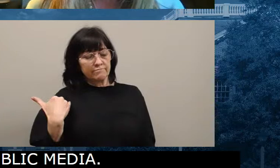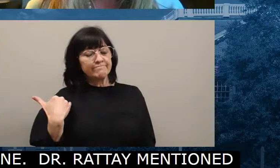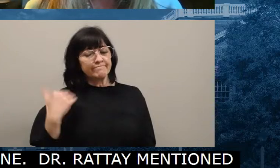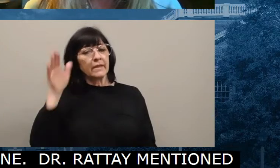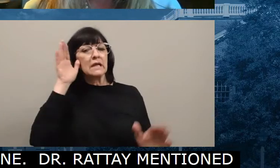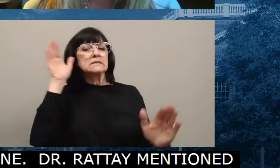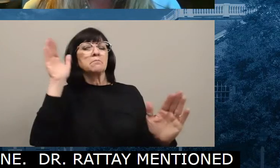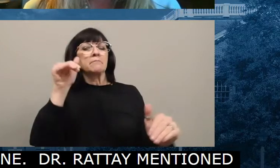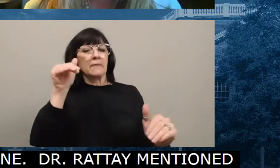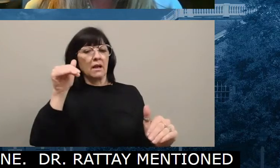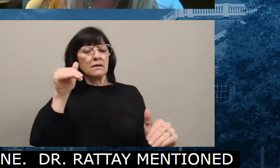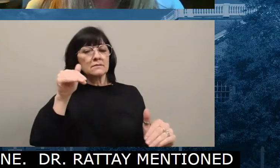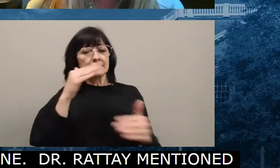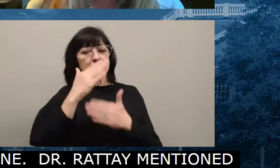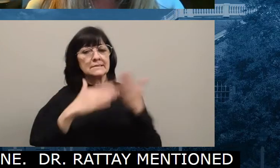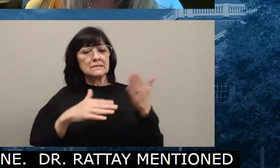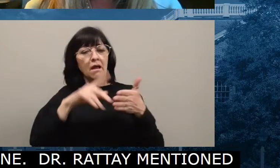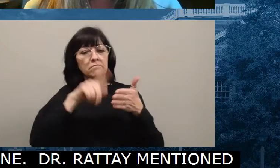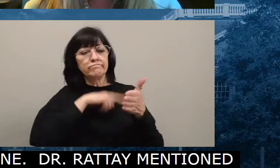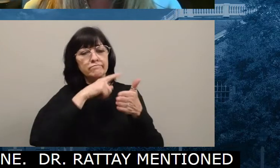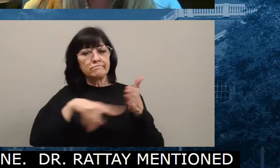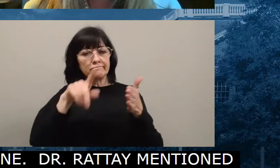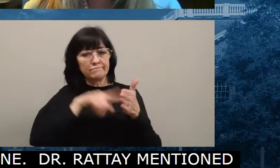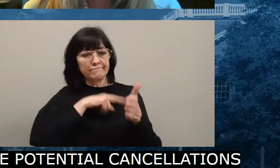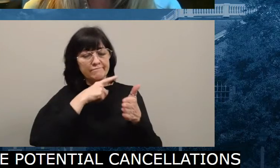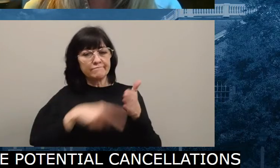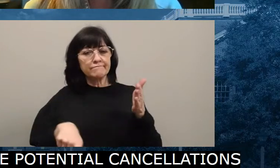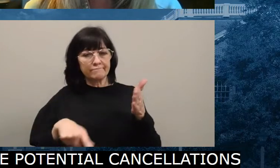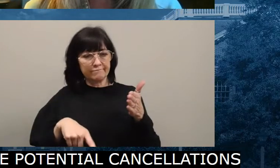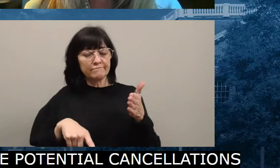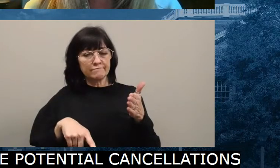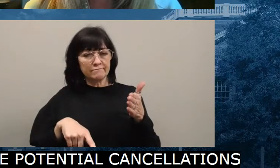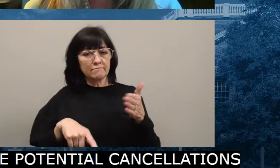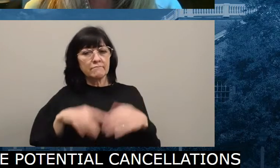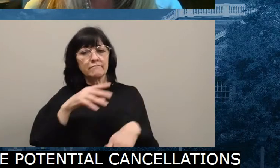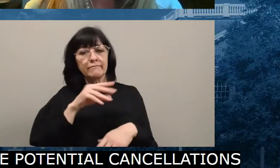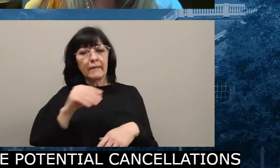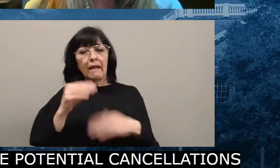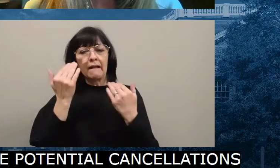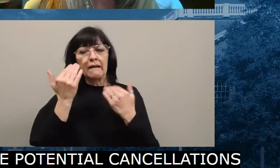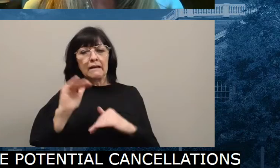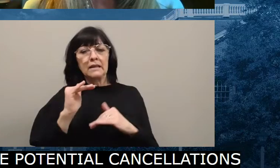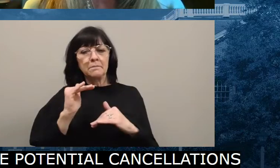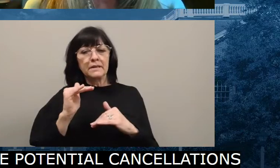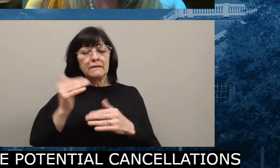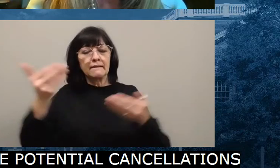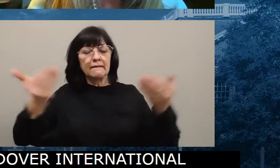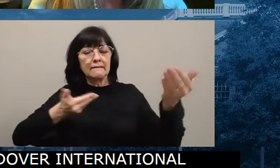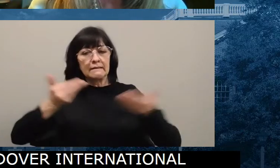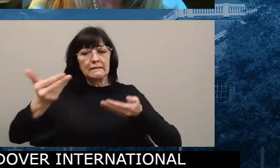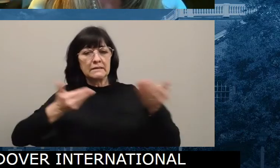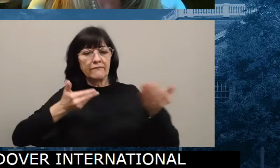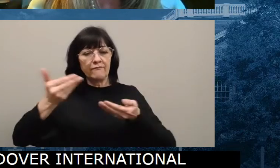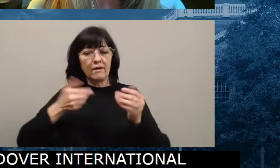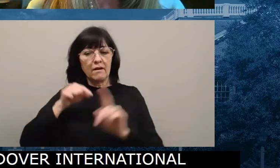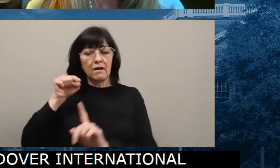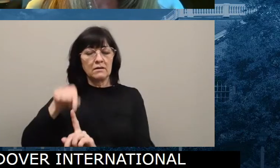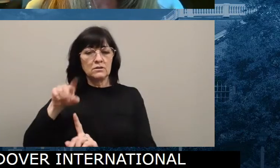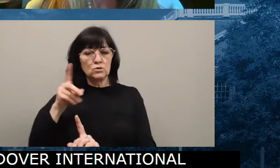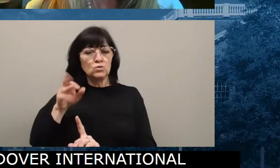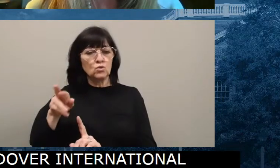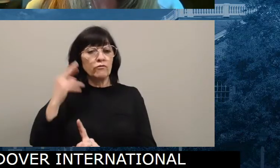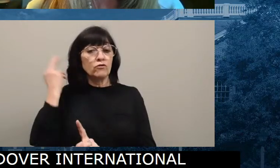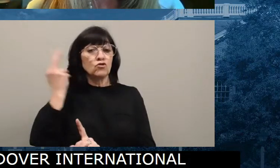cancellations and a limited number of invites to Dover International Speedway events. I'm curious how severely the